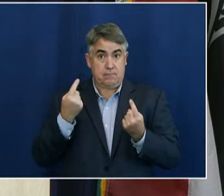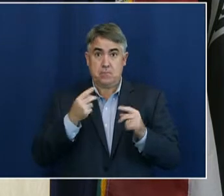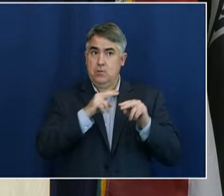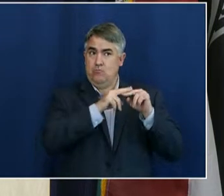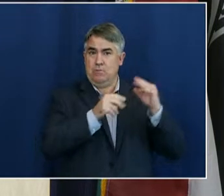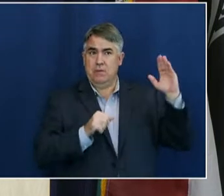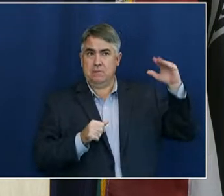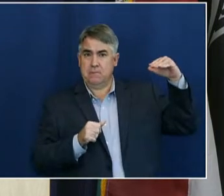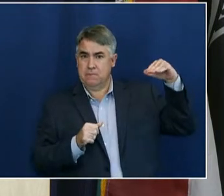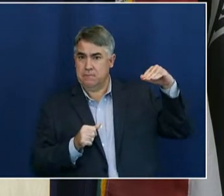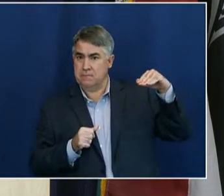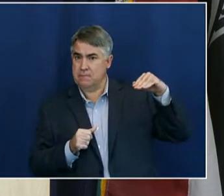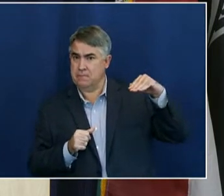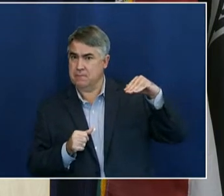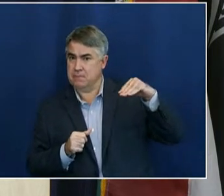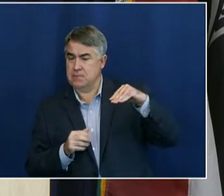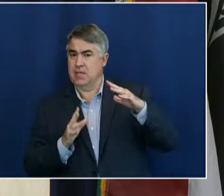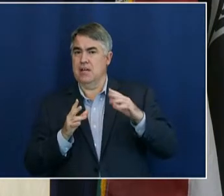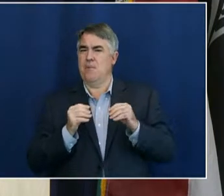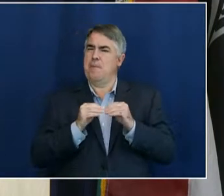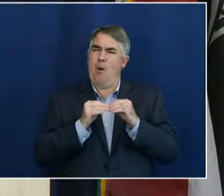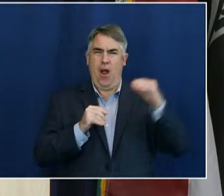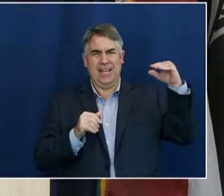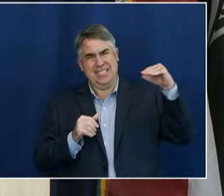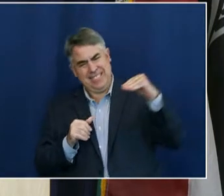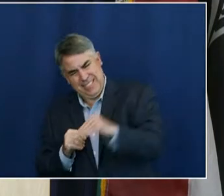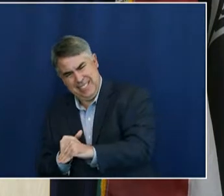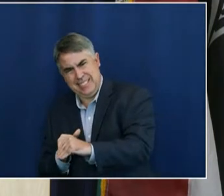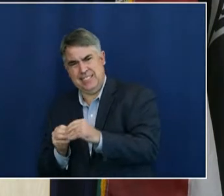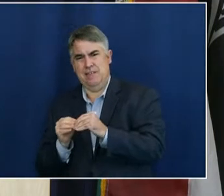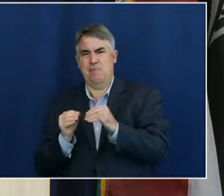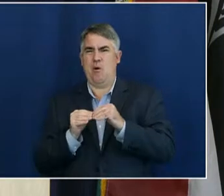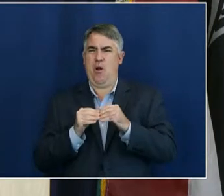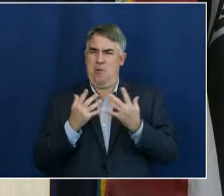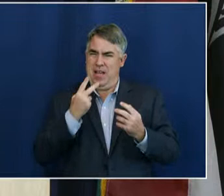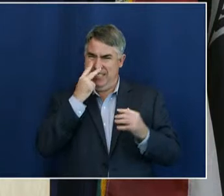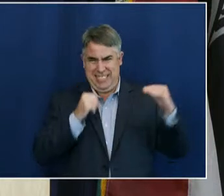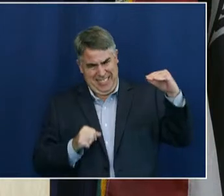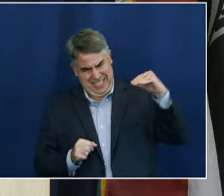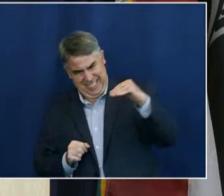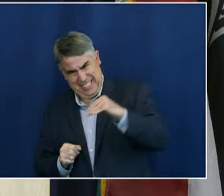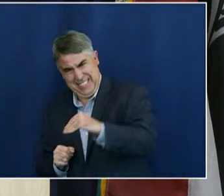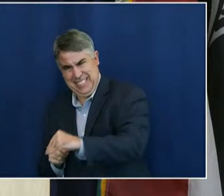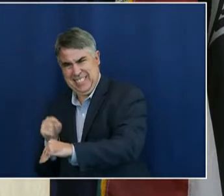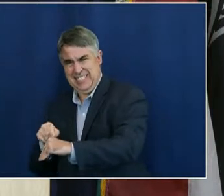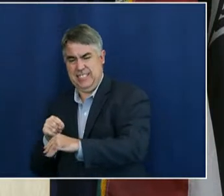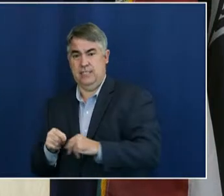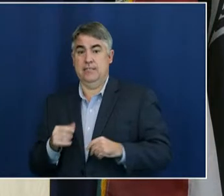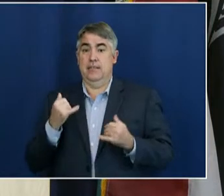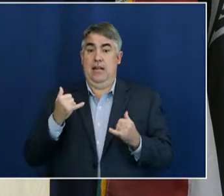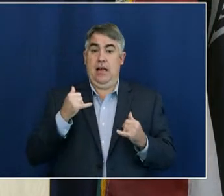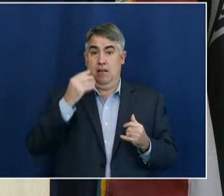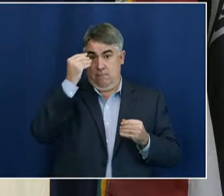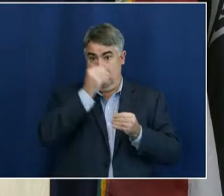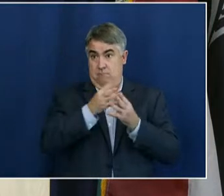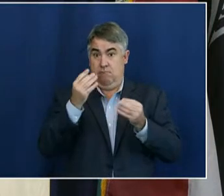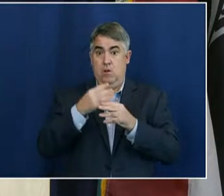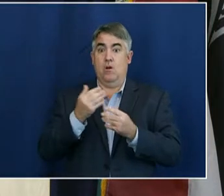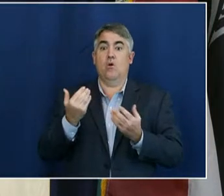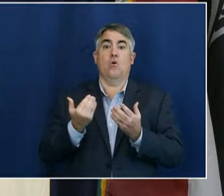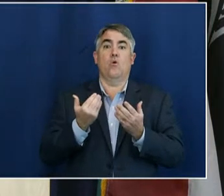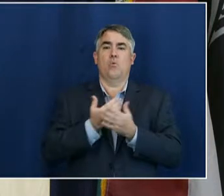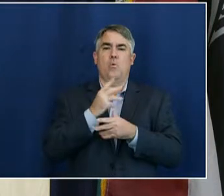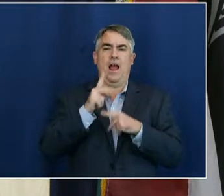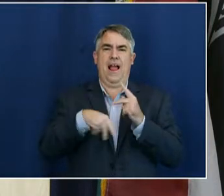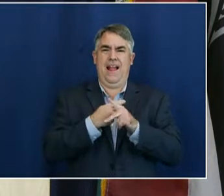continue. And we have to do this all with the presence and awareness that a new, more contagious strain is in San Diego County, and that requires